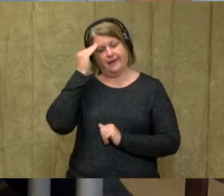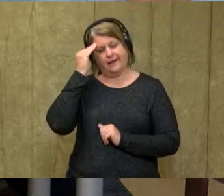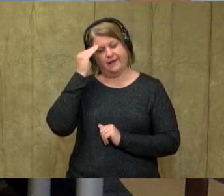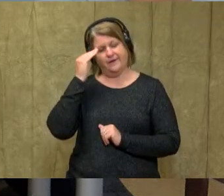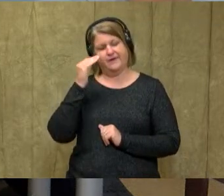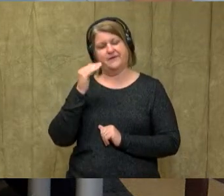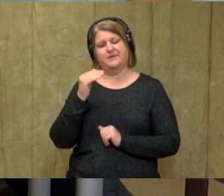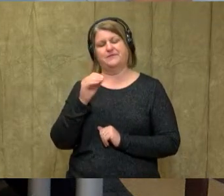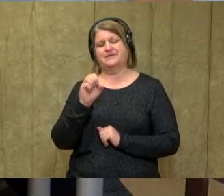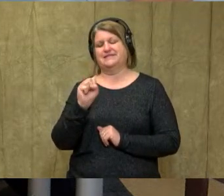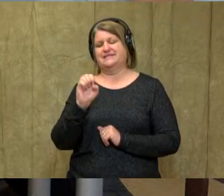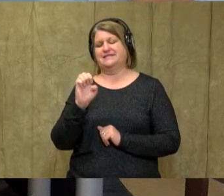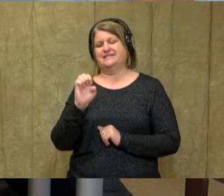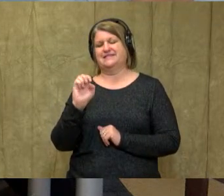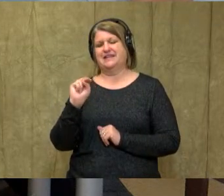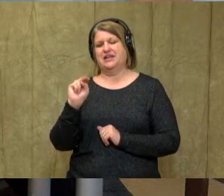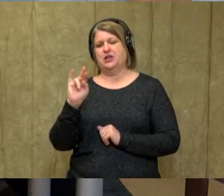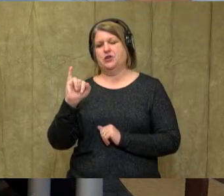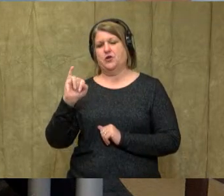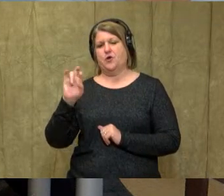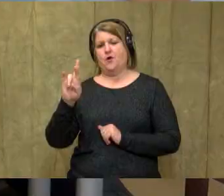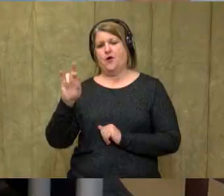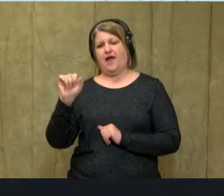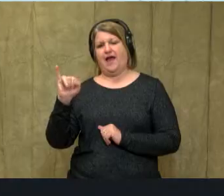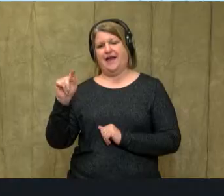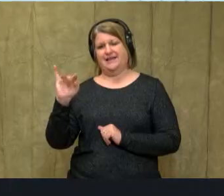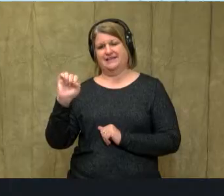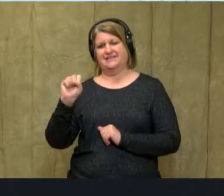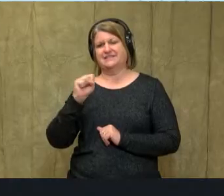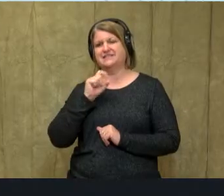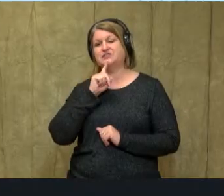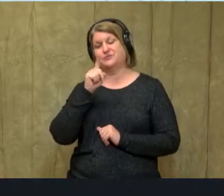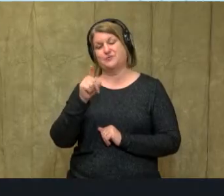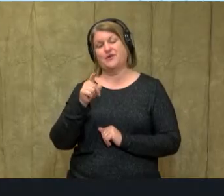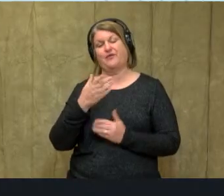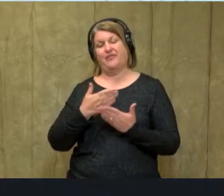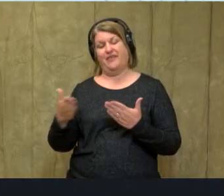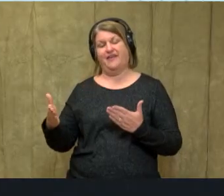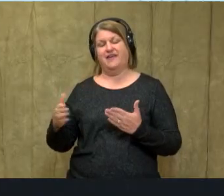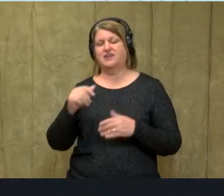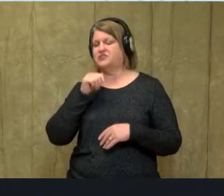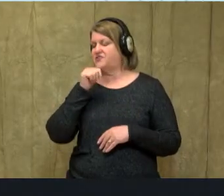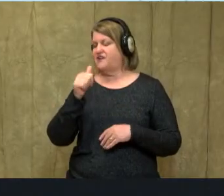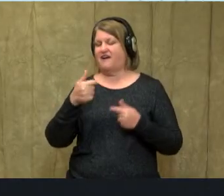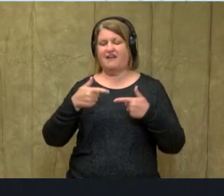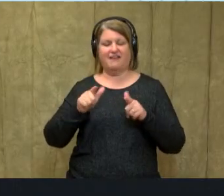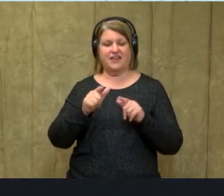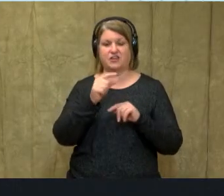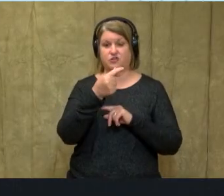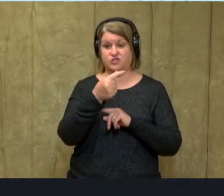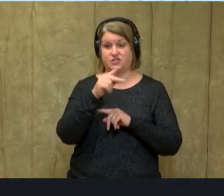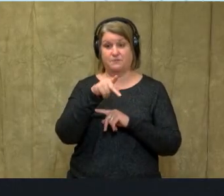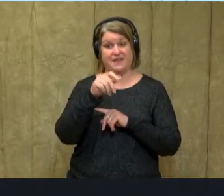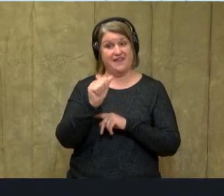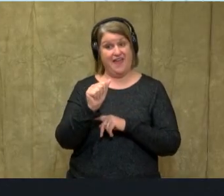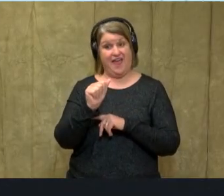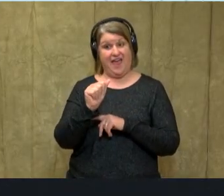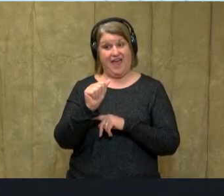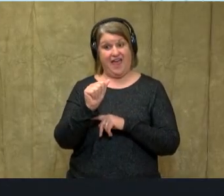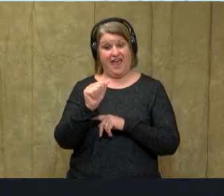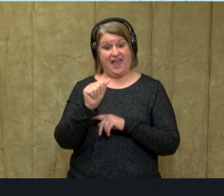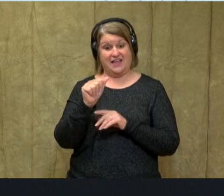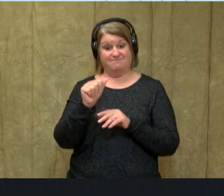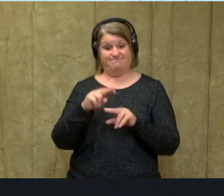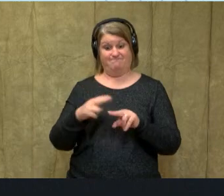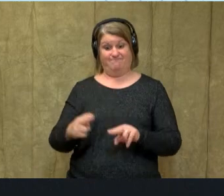thing that some seniors catch. Don't let your GPA slip, because often colleges are looking not just at ACT